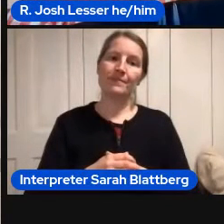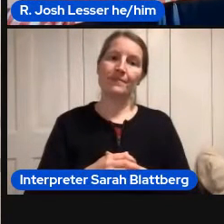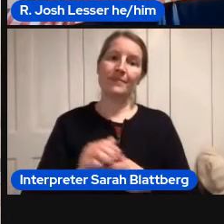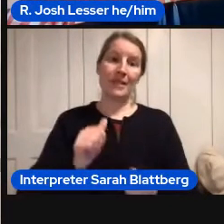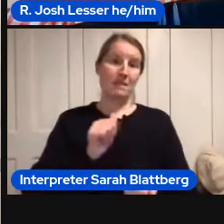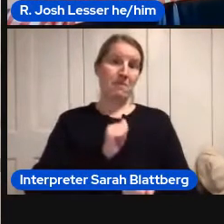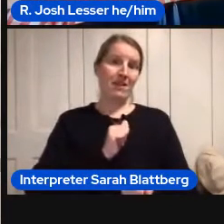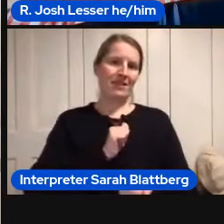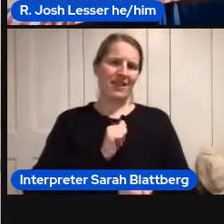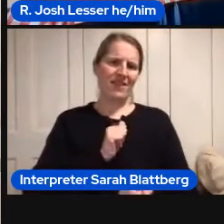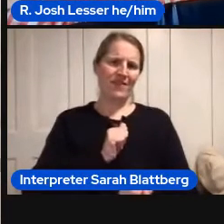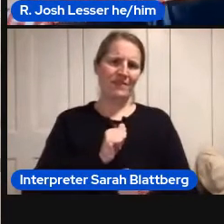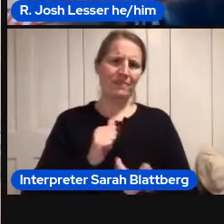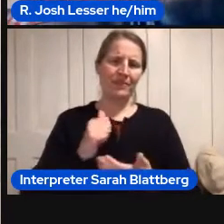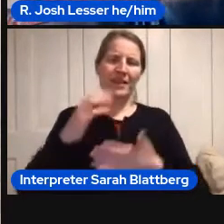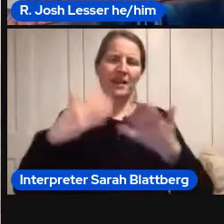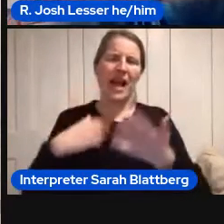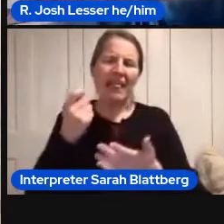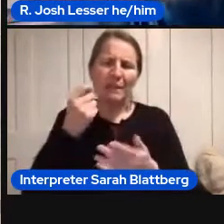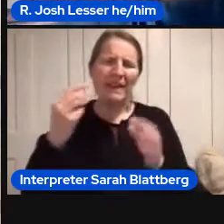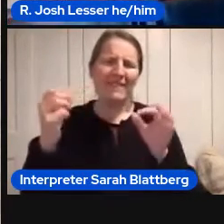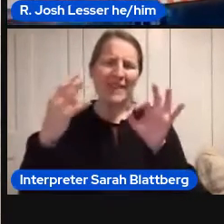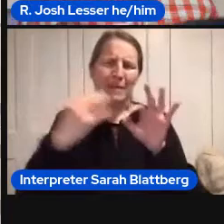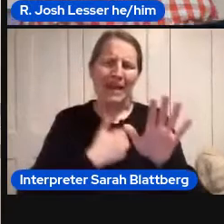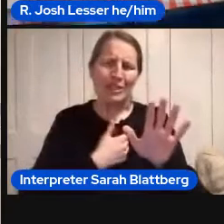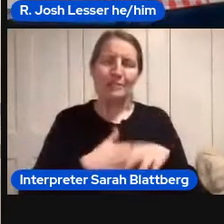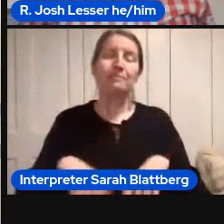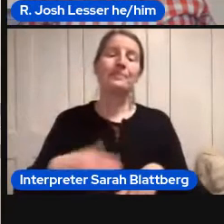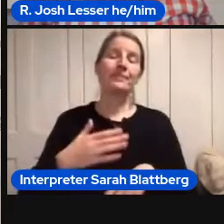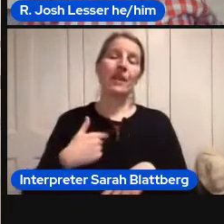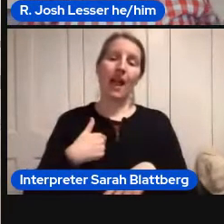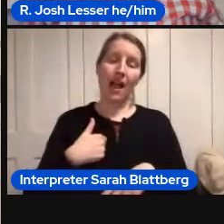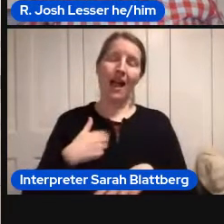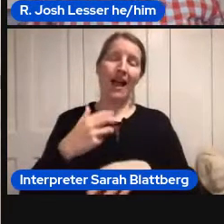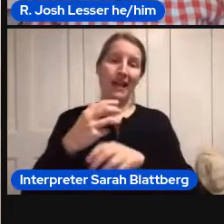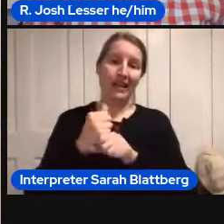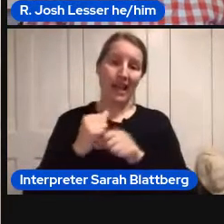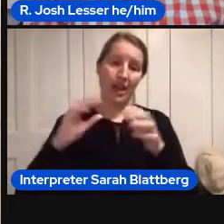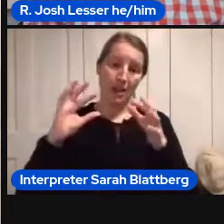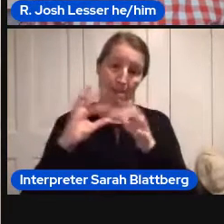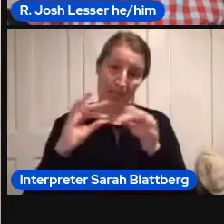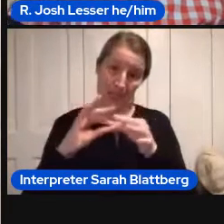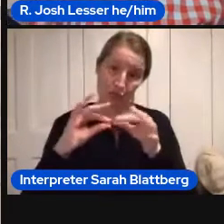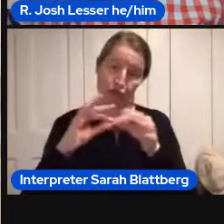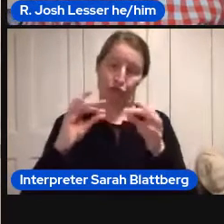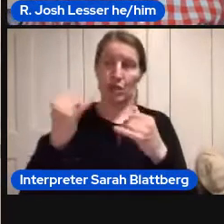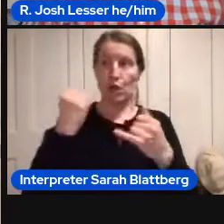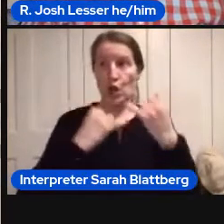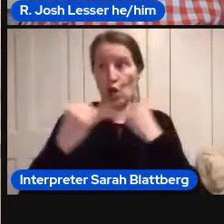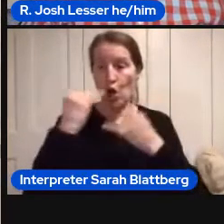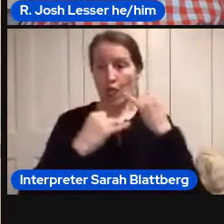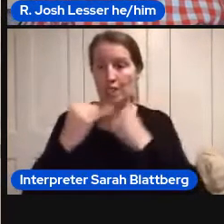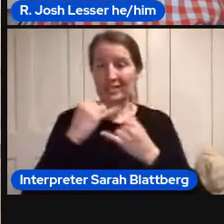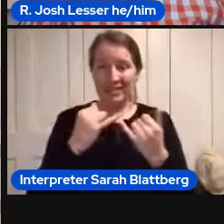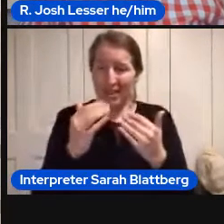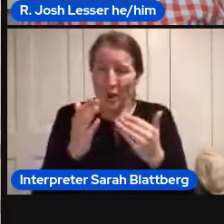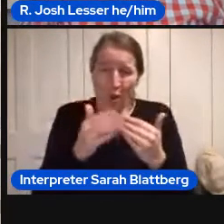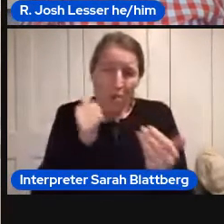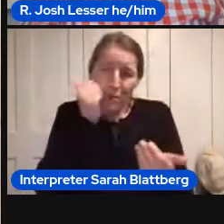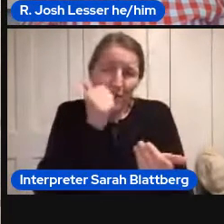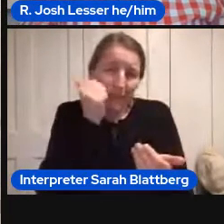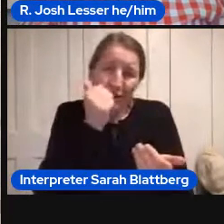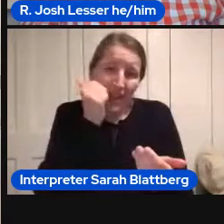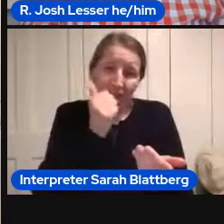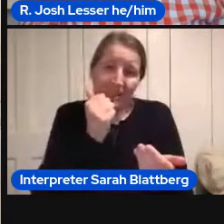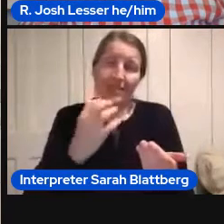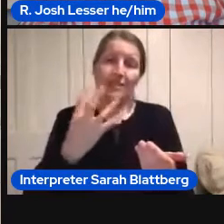Sorry about that. There's some like feedback. I get messages and calls almost daily from Jews of color